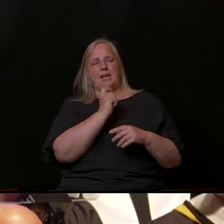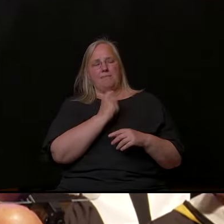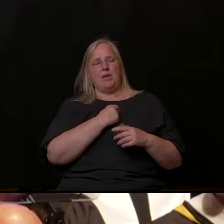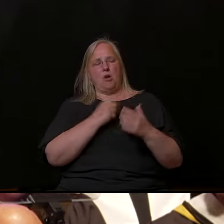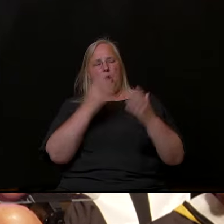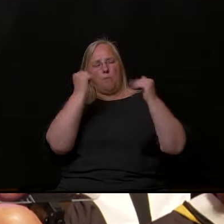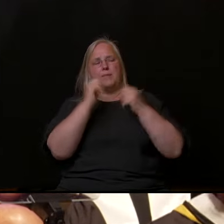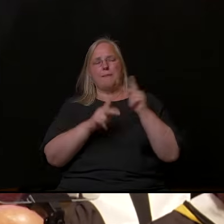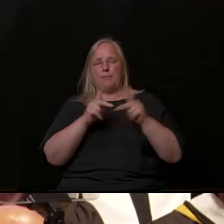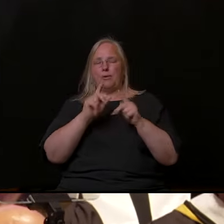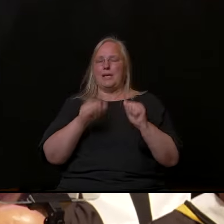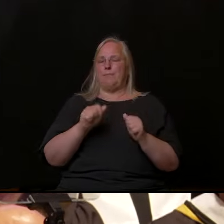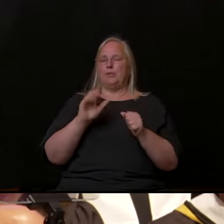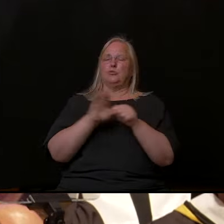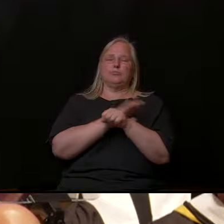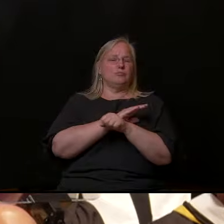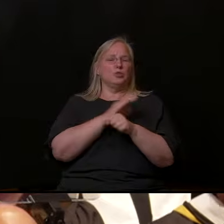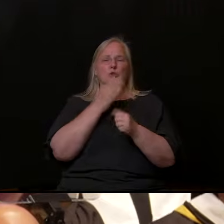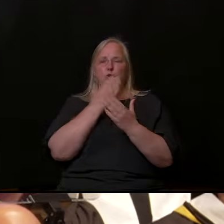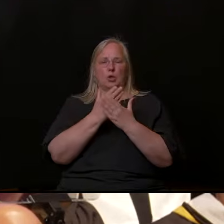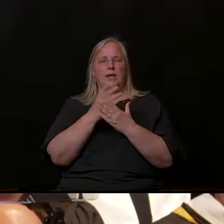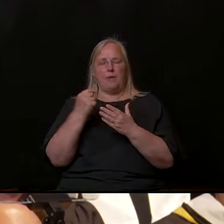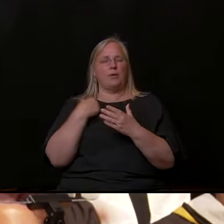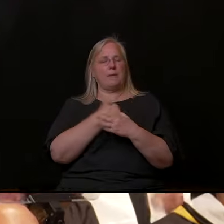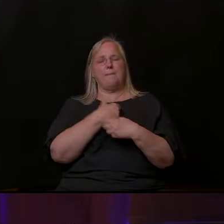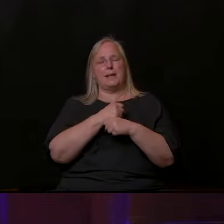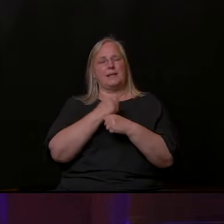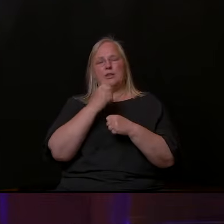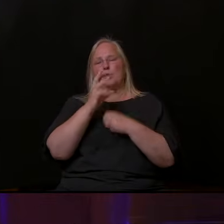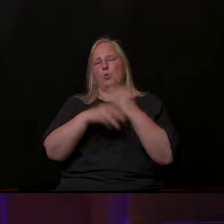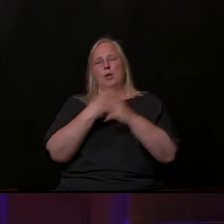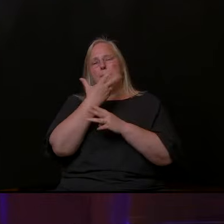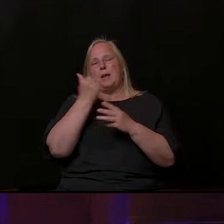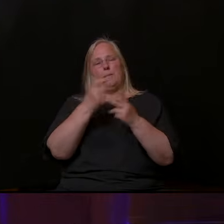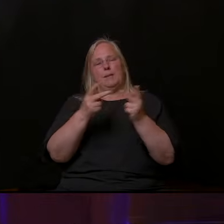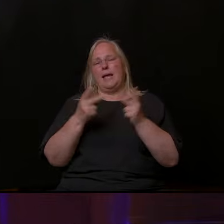make the world a better place for everyone. I love you guys.